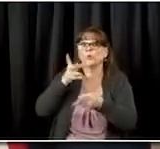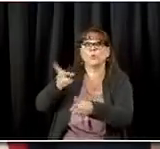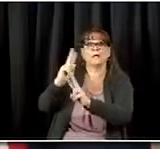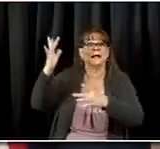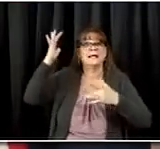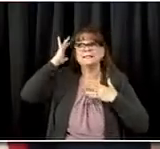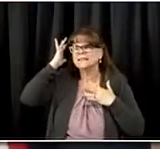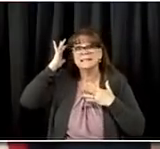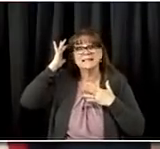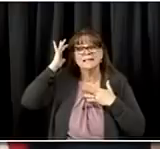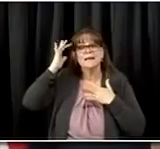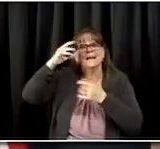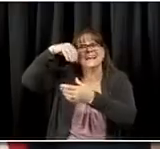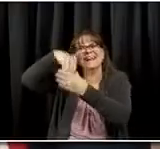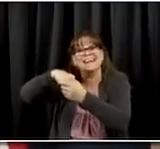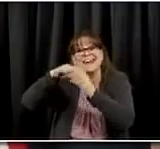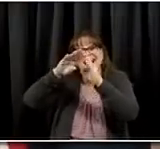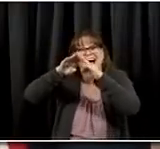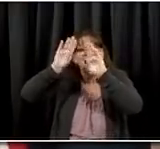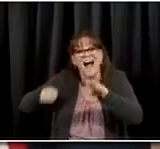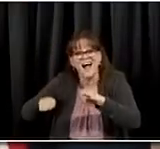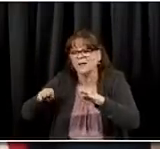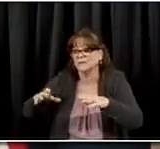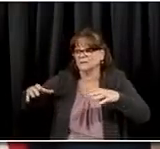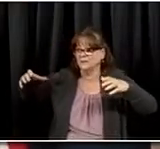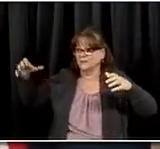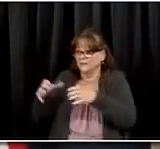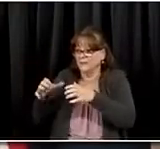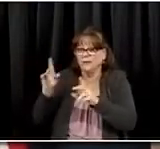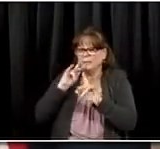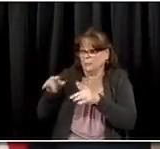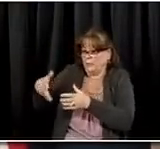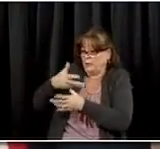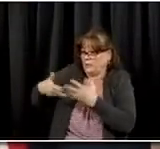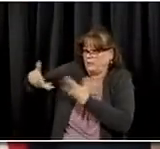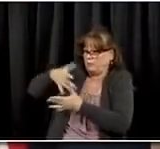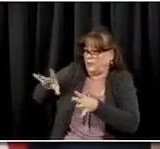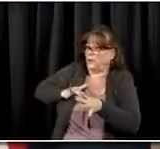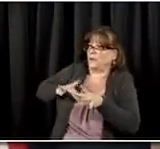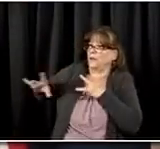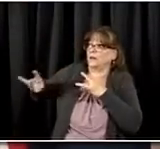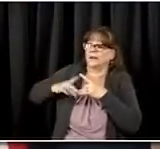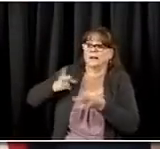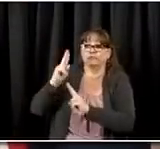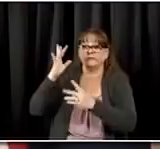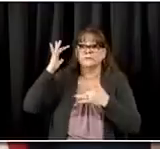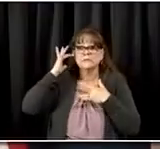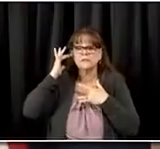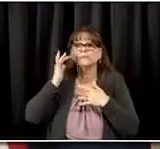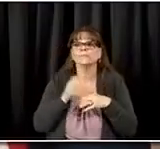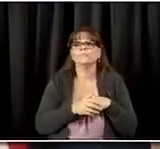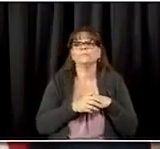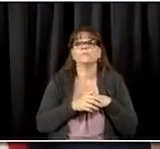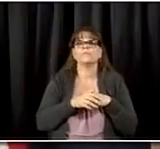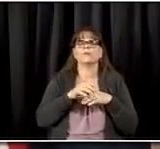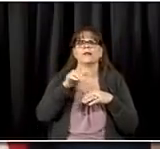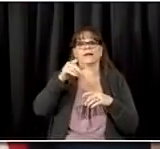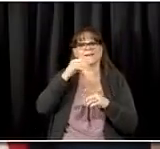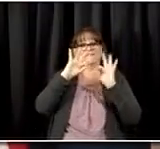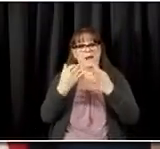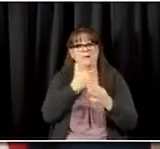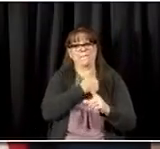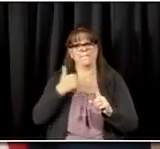wearing, which brings me to what that often resembles, and that is a family gathering for Thanksgiving.